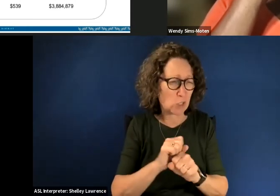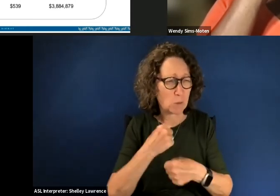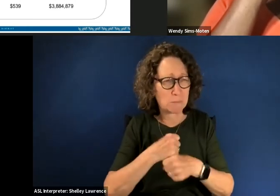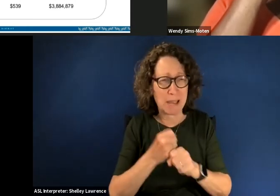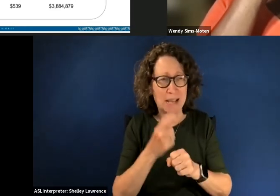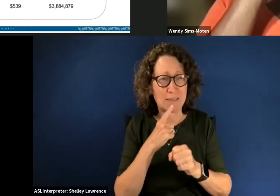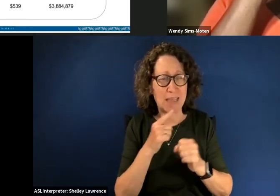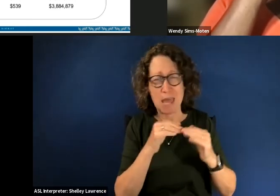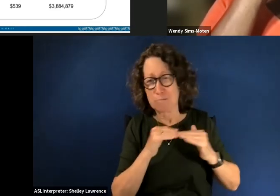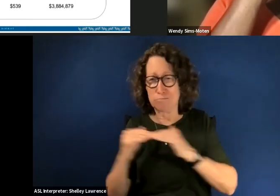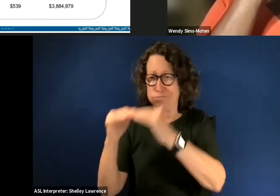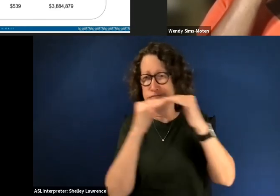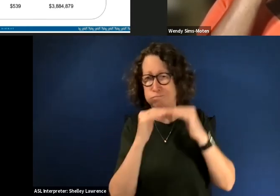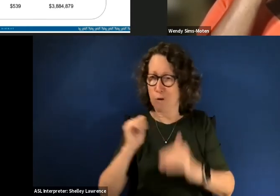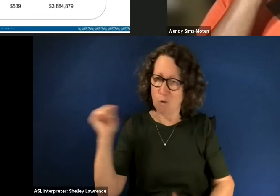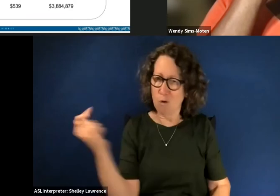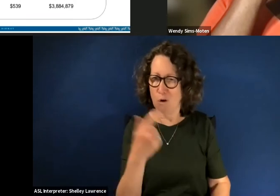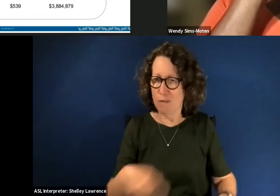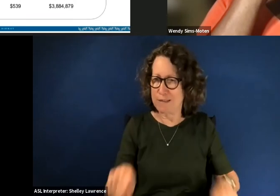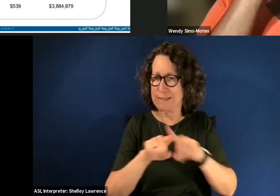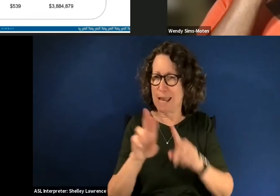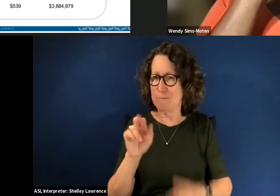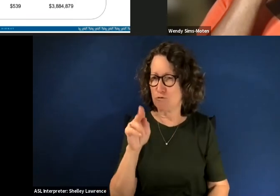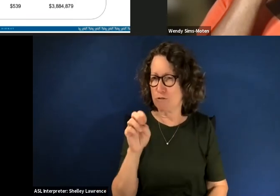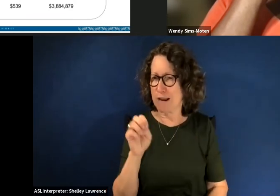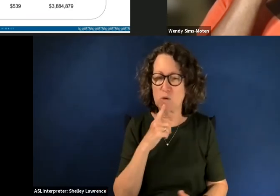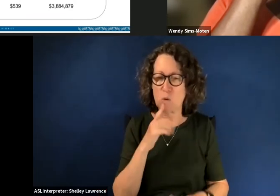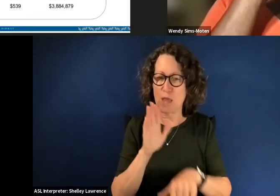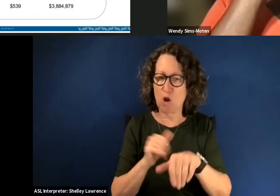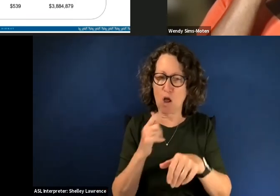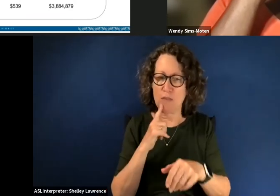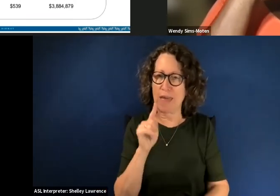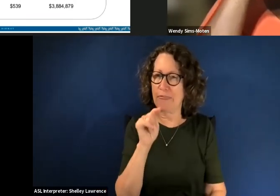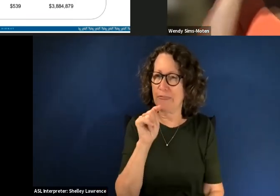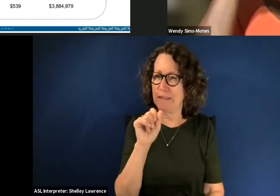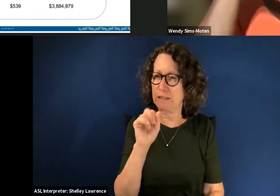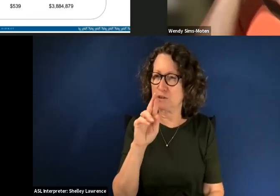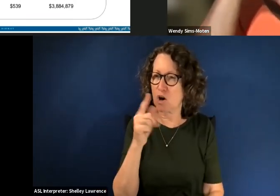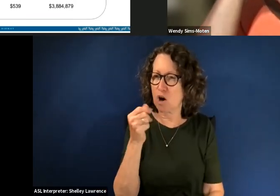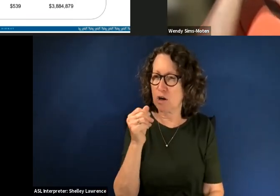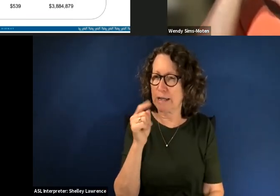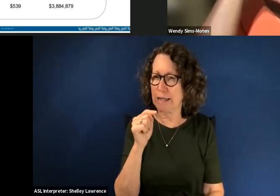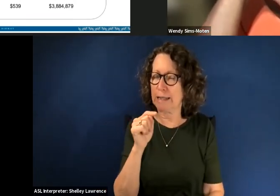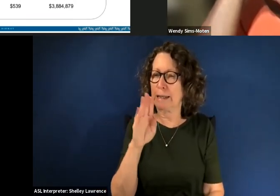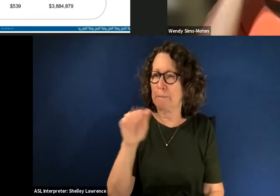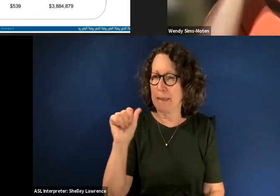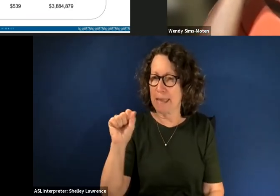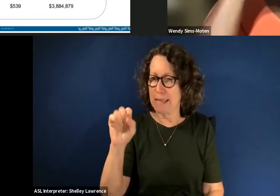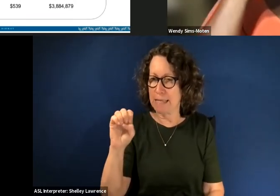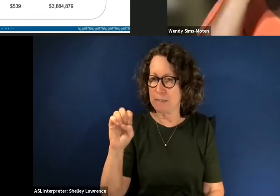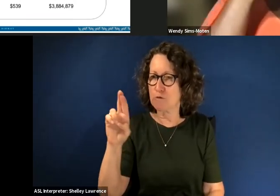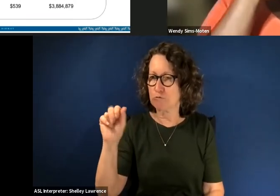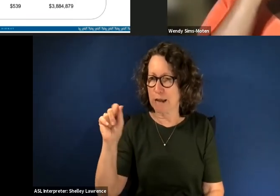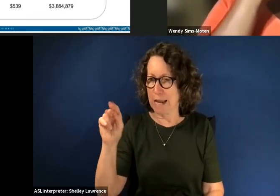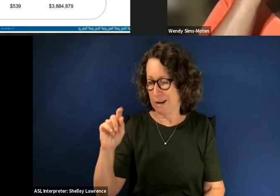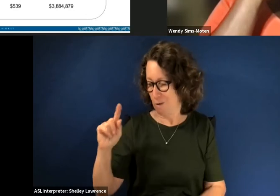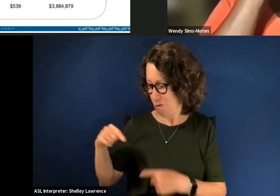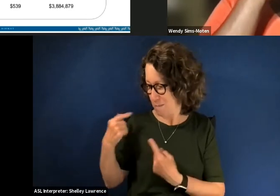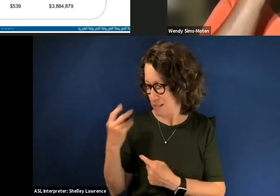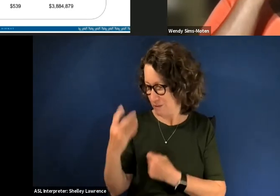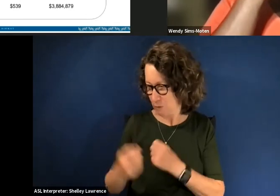that one rate for everybody. And so they call that the target base rate. And over the past few